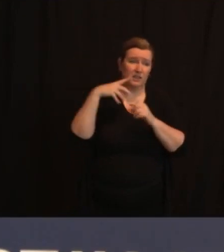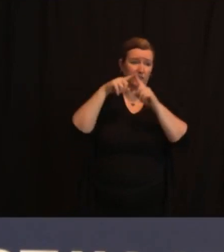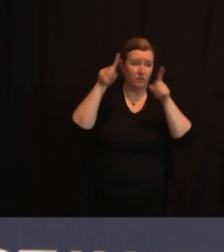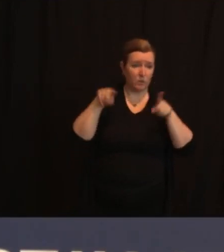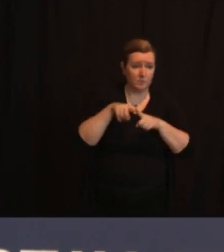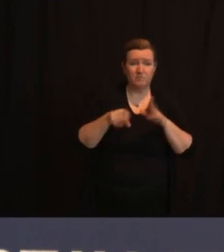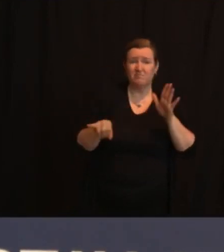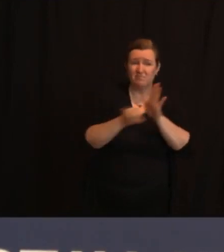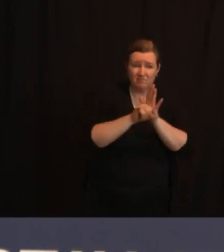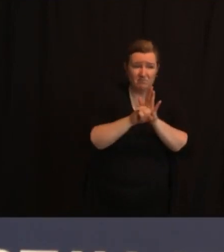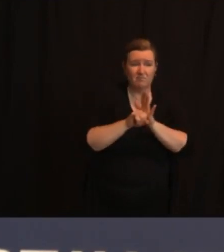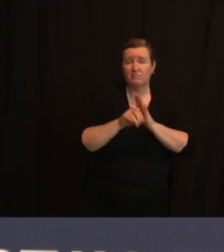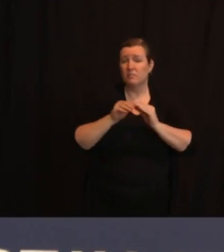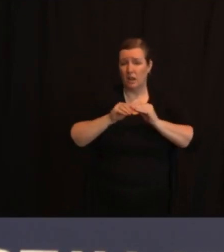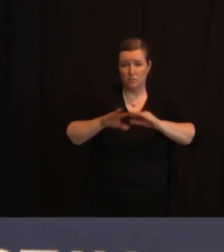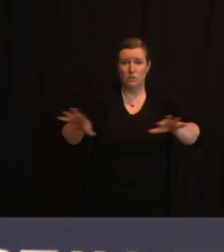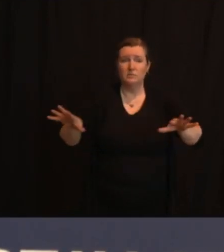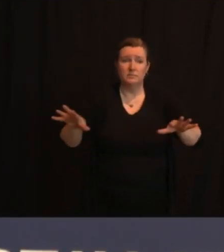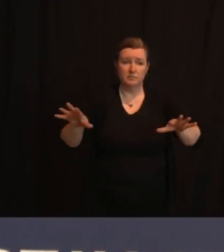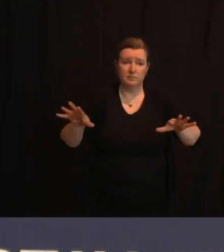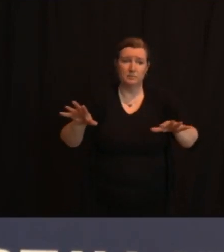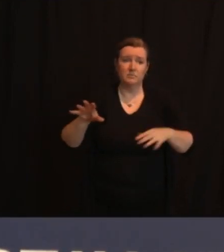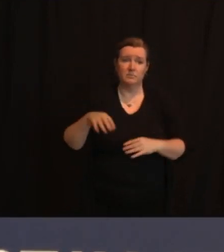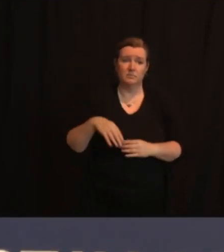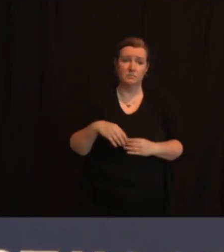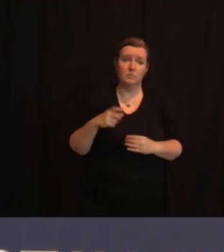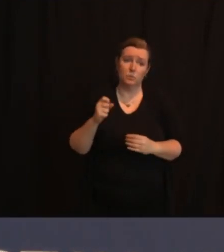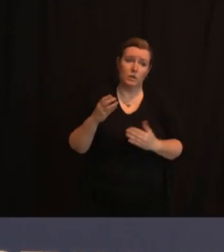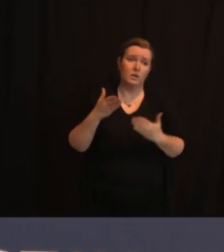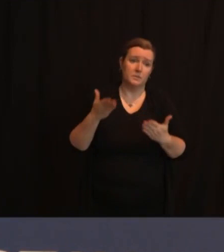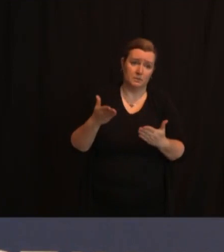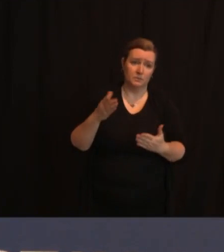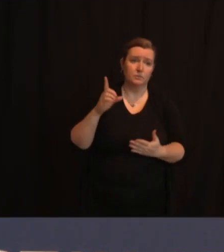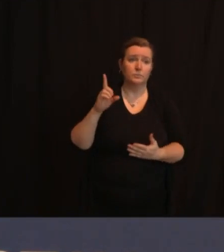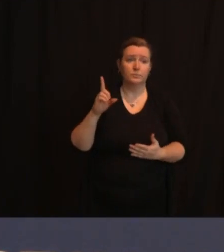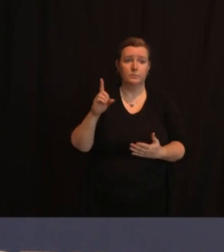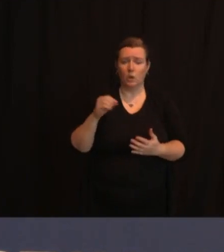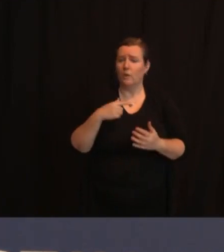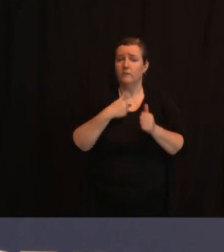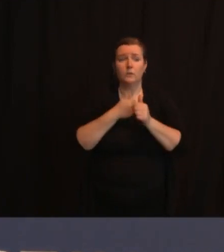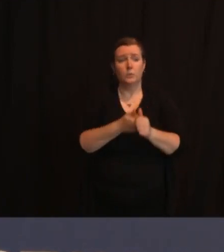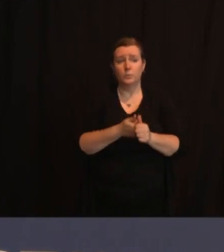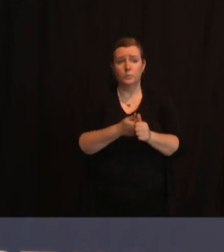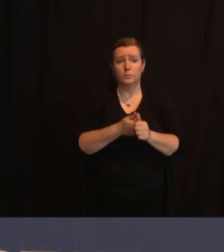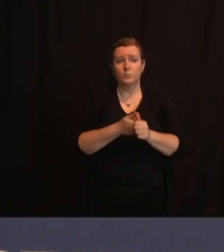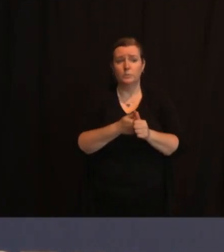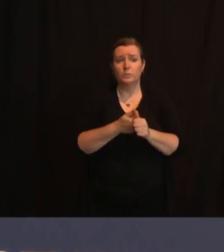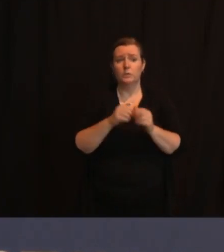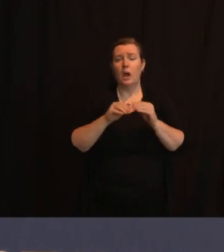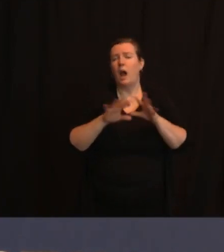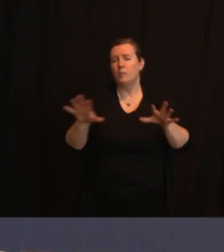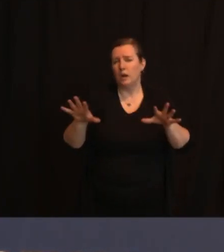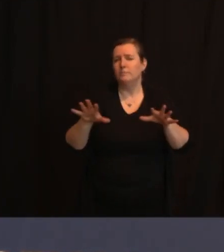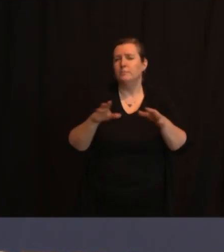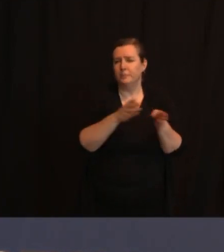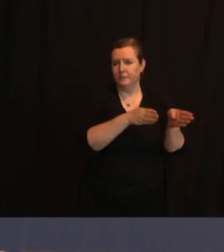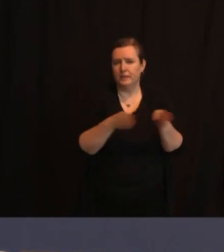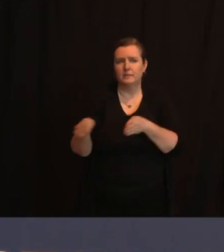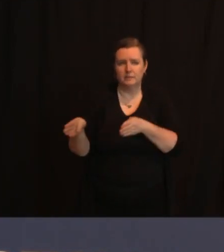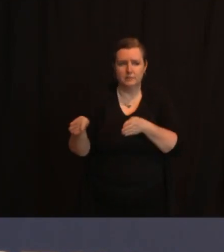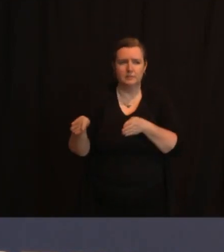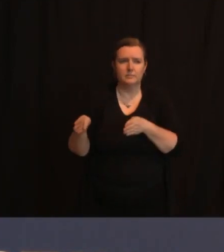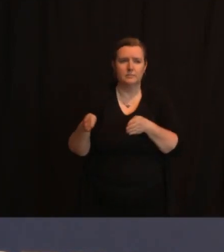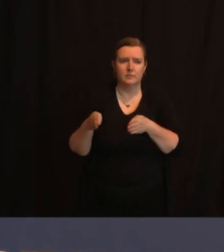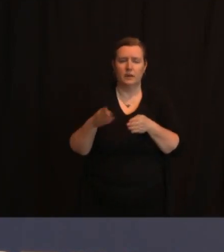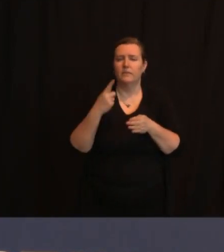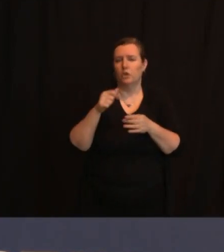of the recommendations. The other recommendation was outbreak plans for every long-term care facility, and we do know that